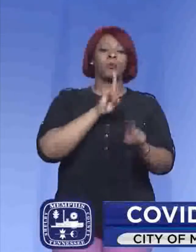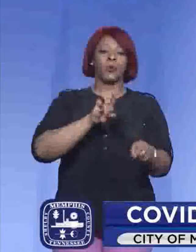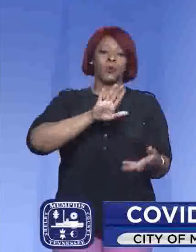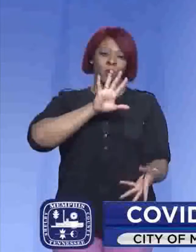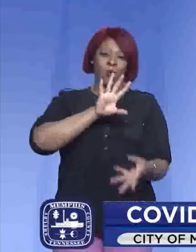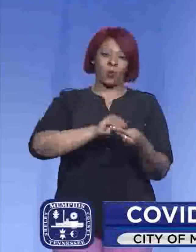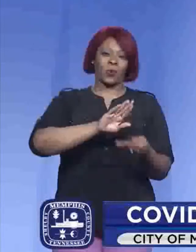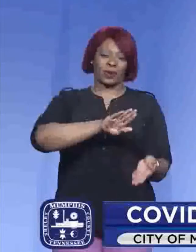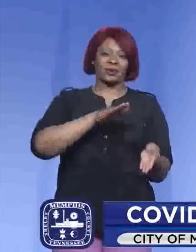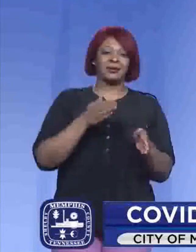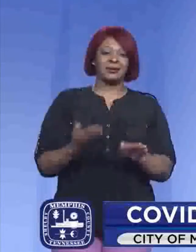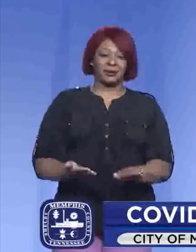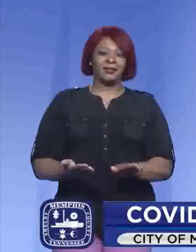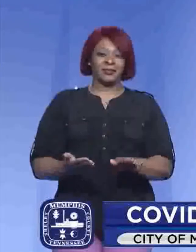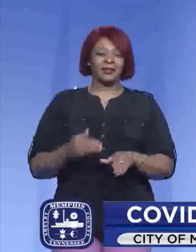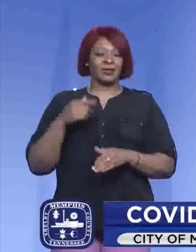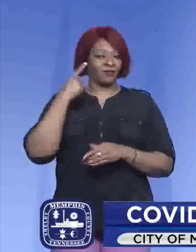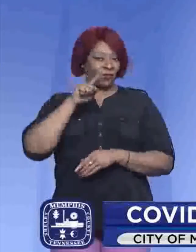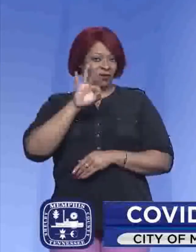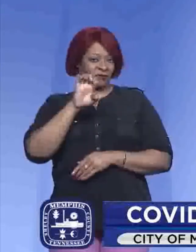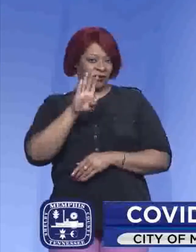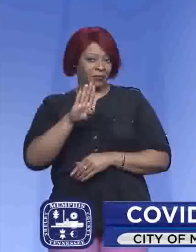death. We have